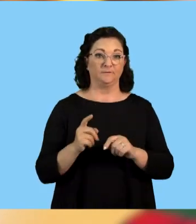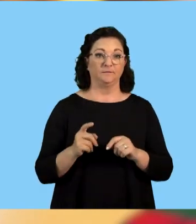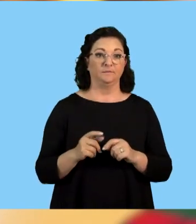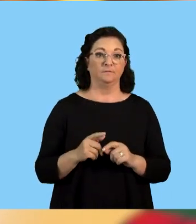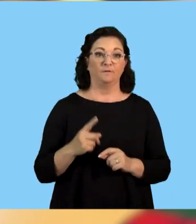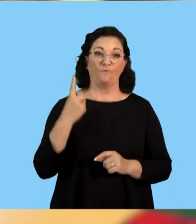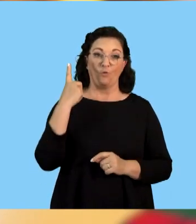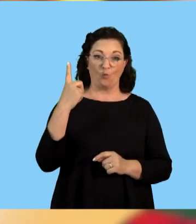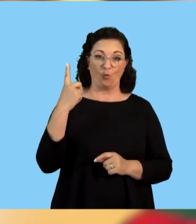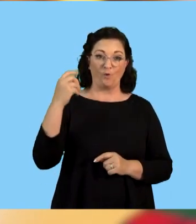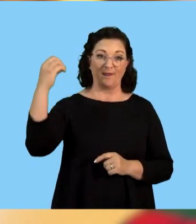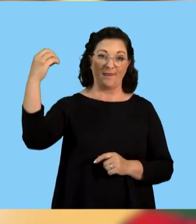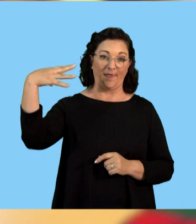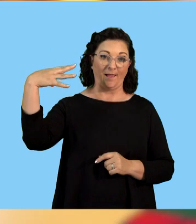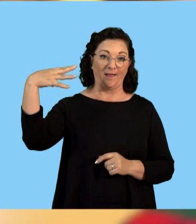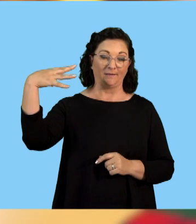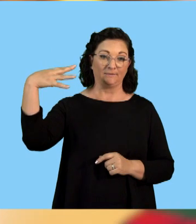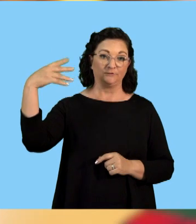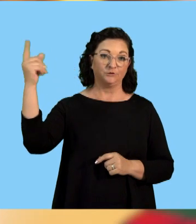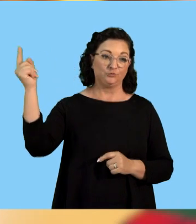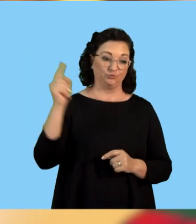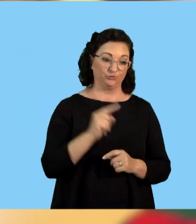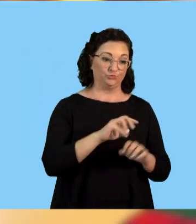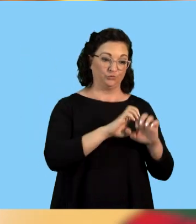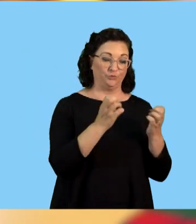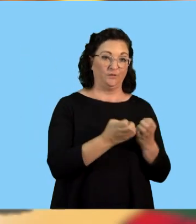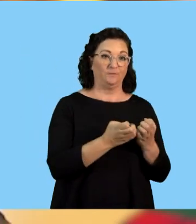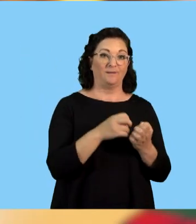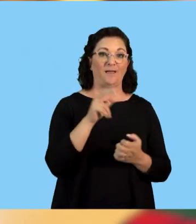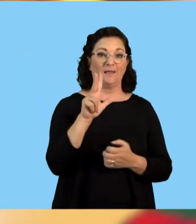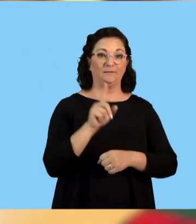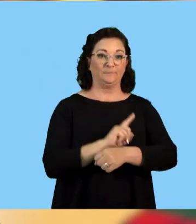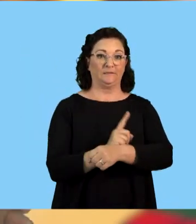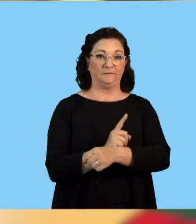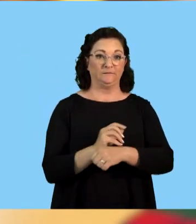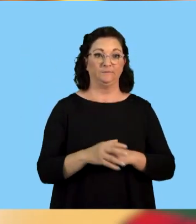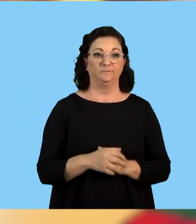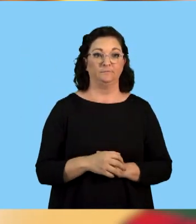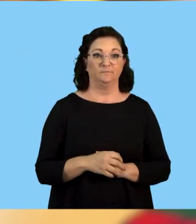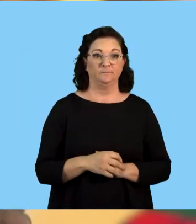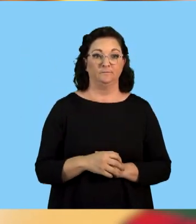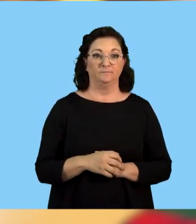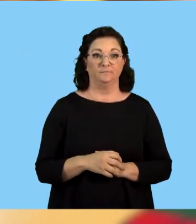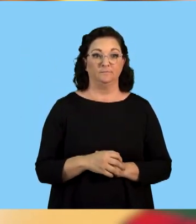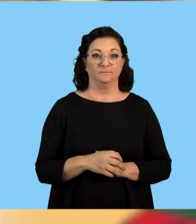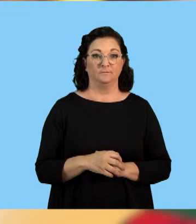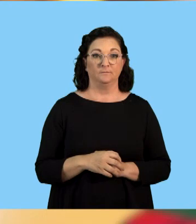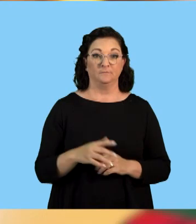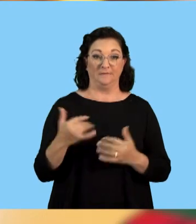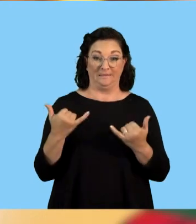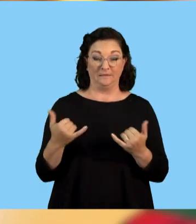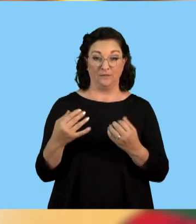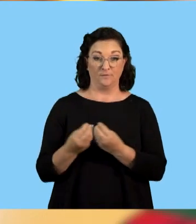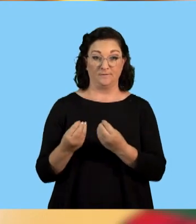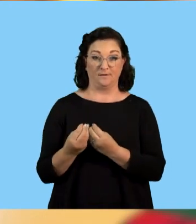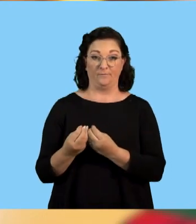to travel, for one light ray to travel from the source, being the sun, into the earth. So it takes 8 minutes. So if something was to happen